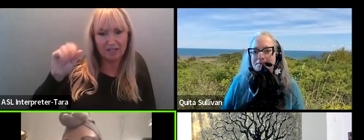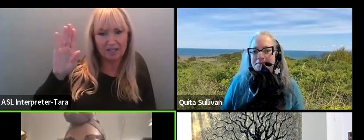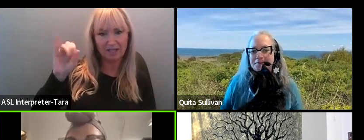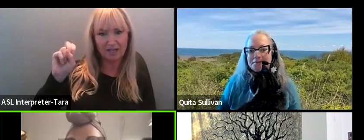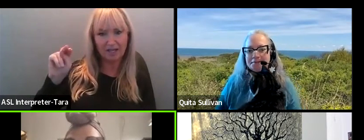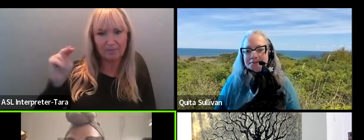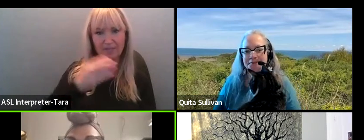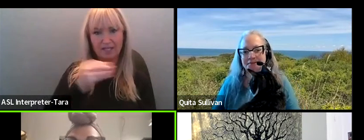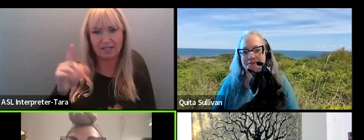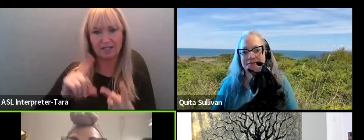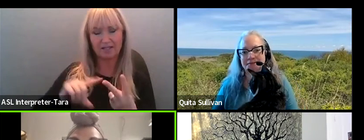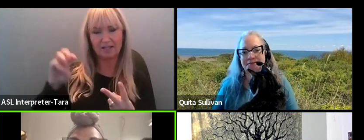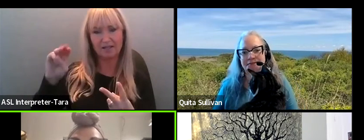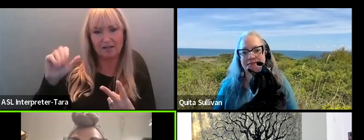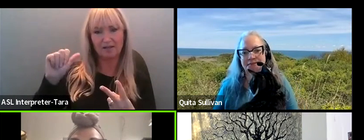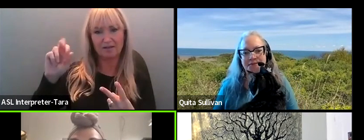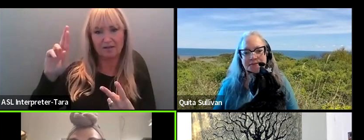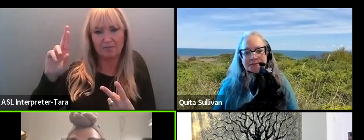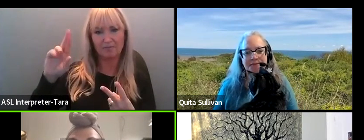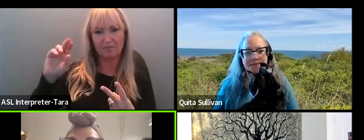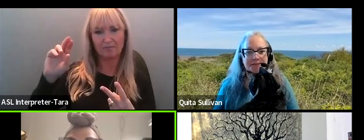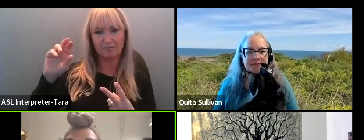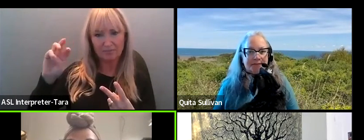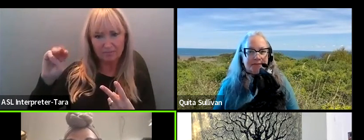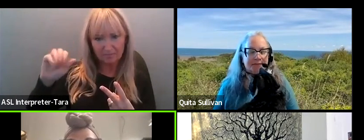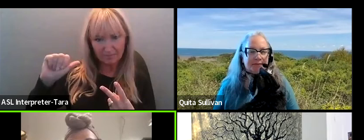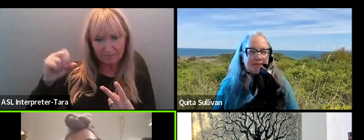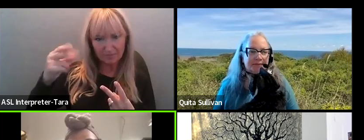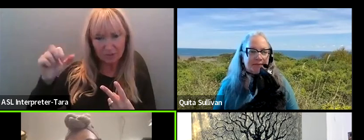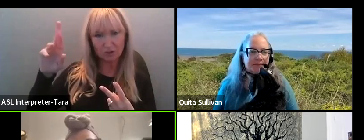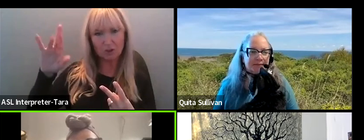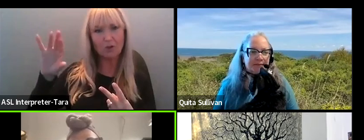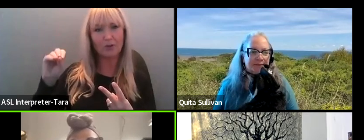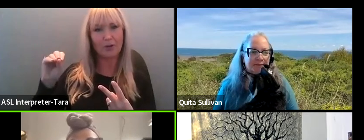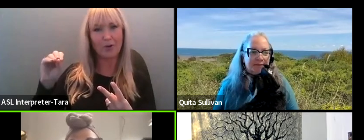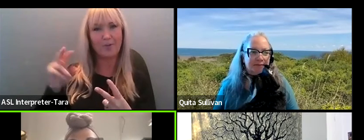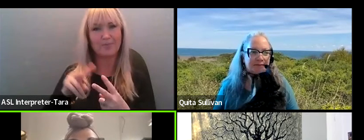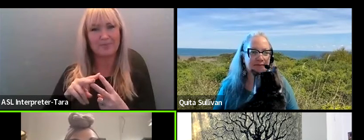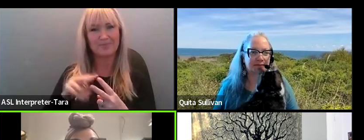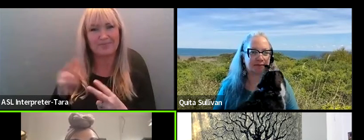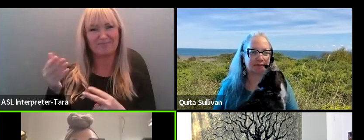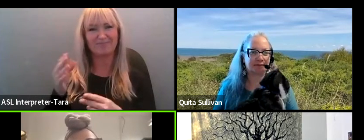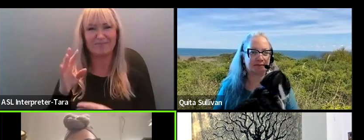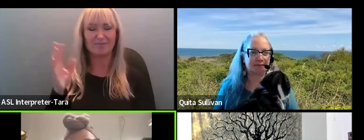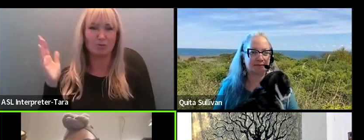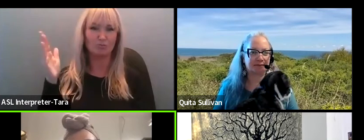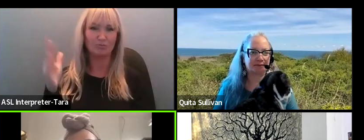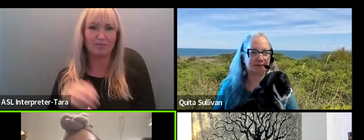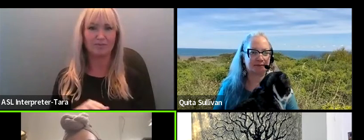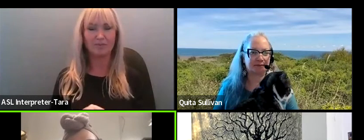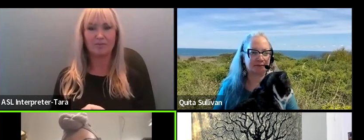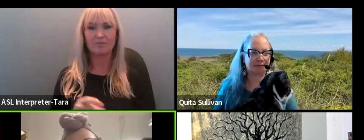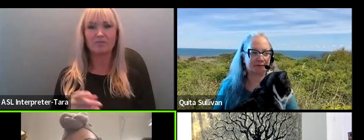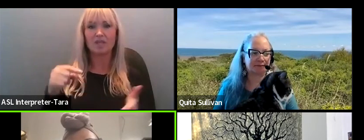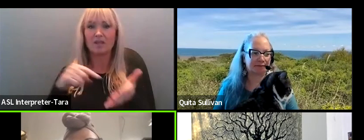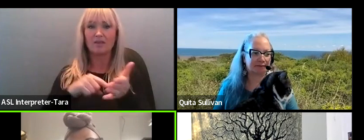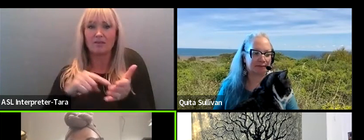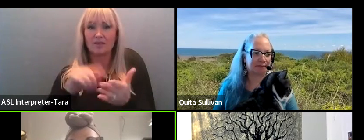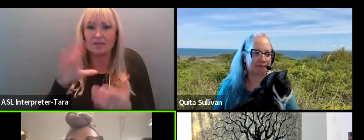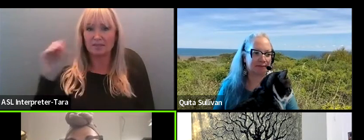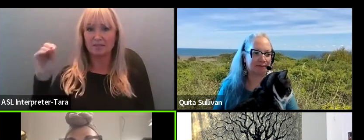a couple of questions. So Sageseeker Productions has been a company that I started